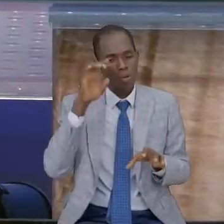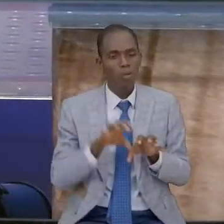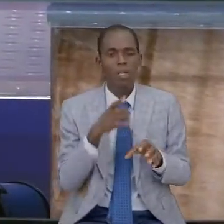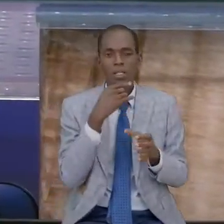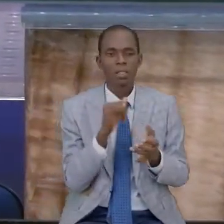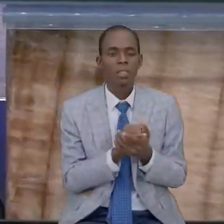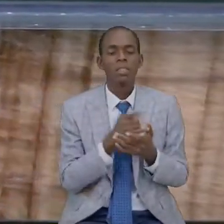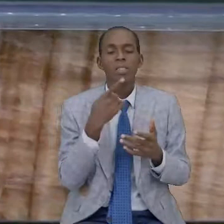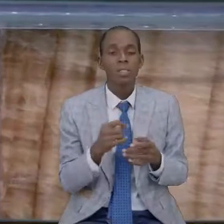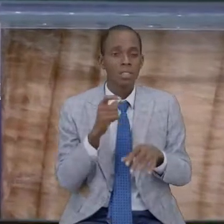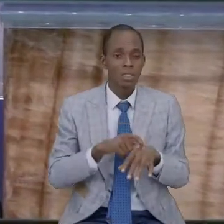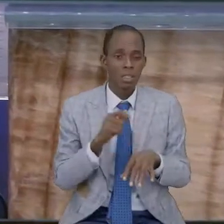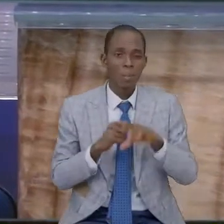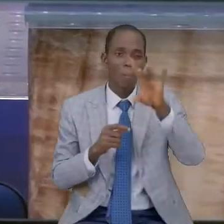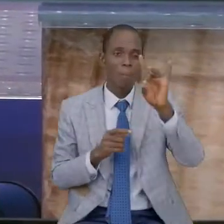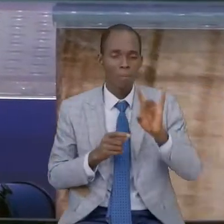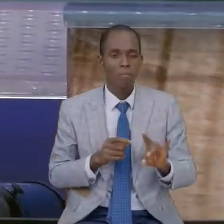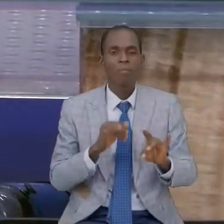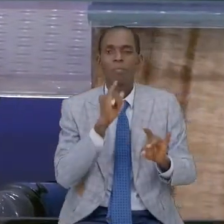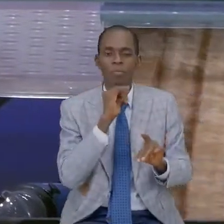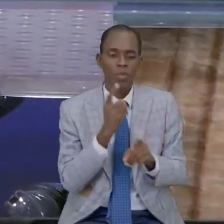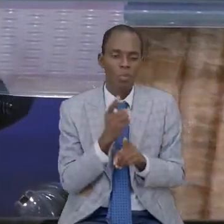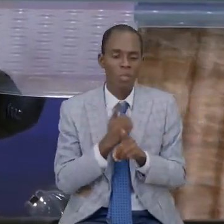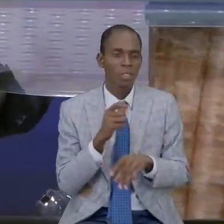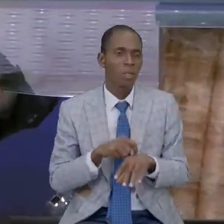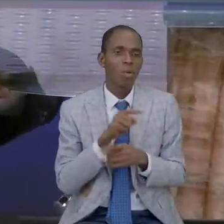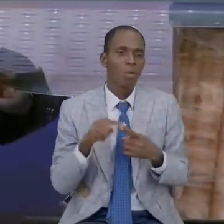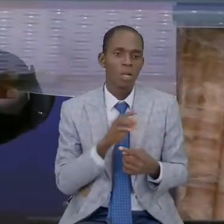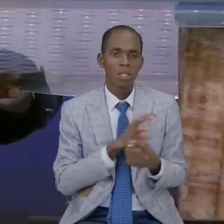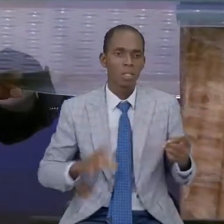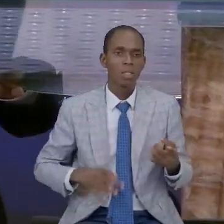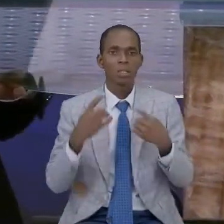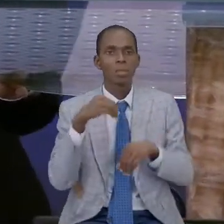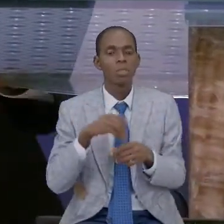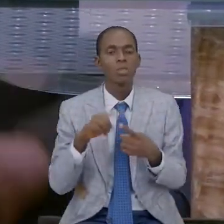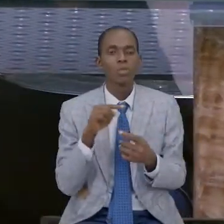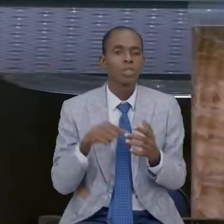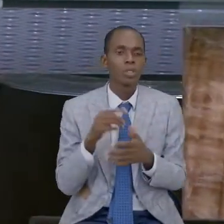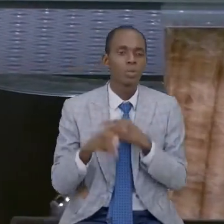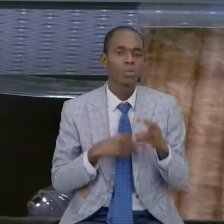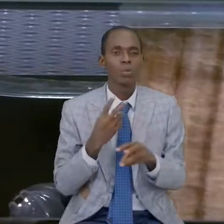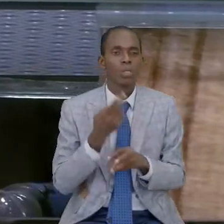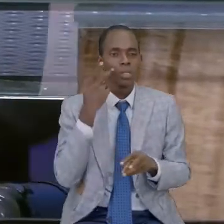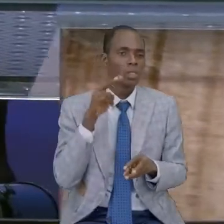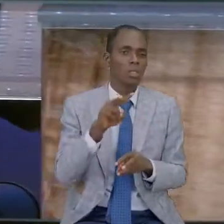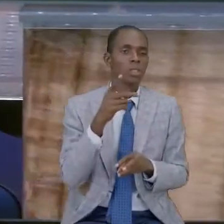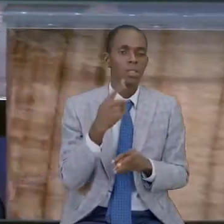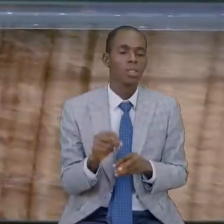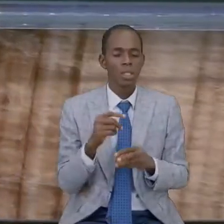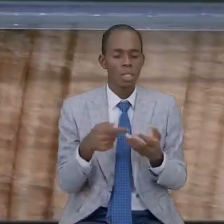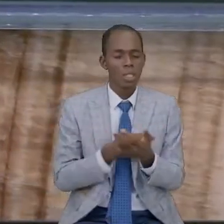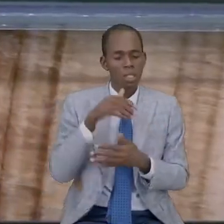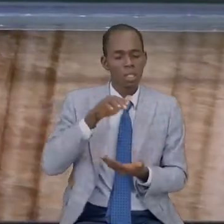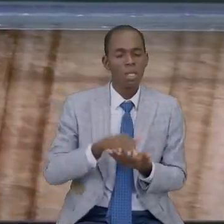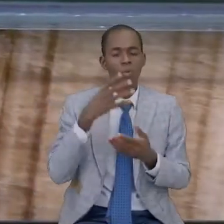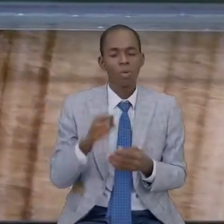time appointed is the due time when Christ came into this world. Behold the Lamb of God that